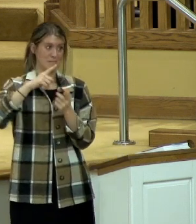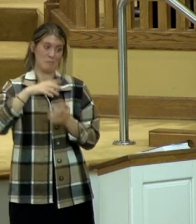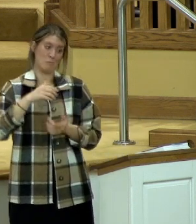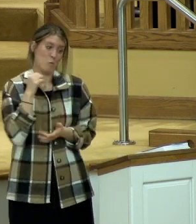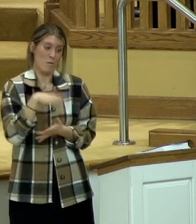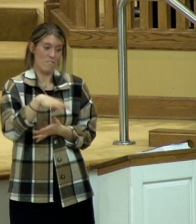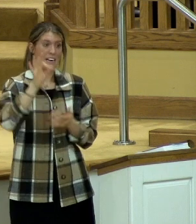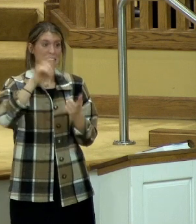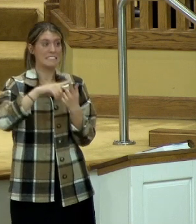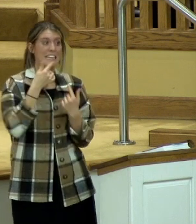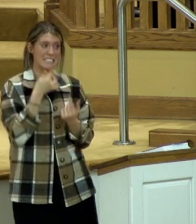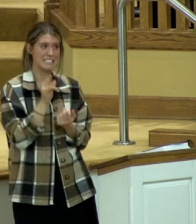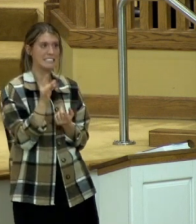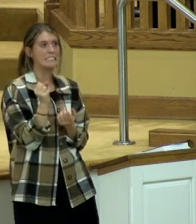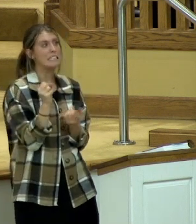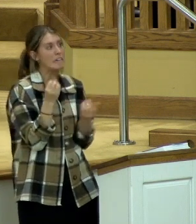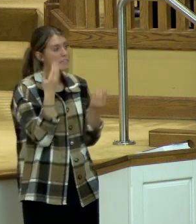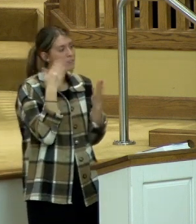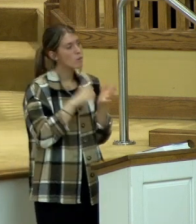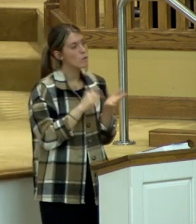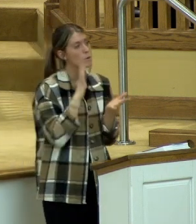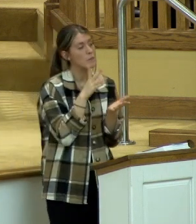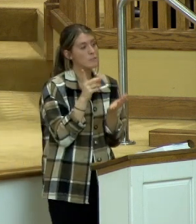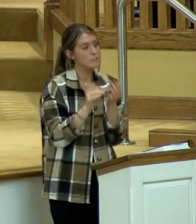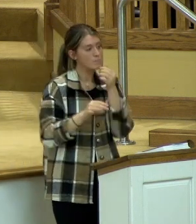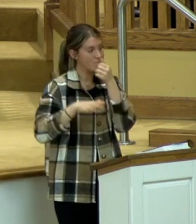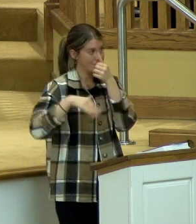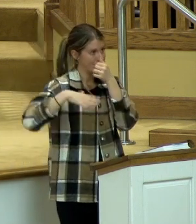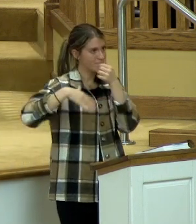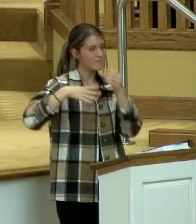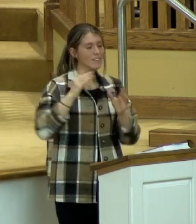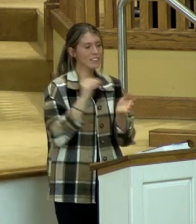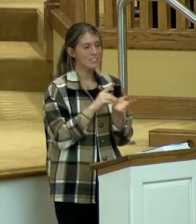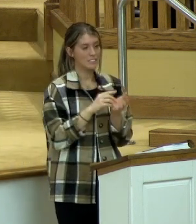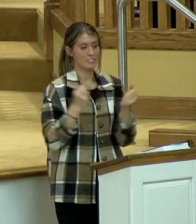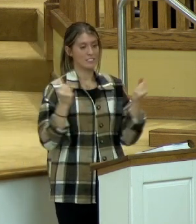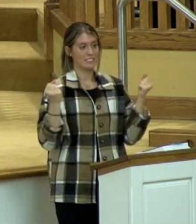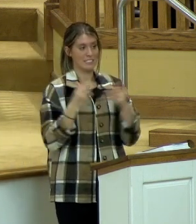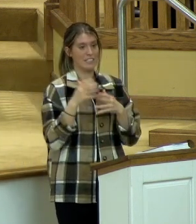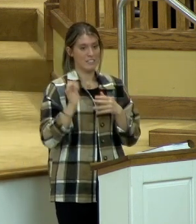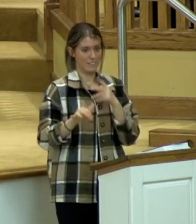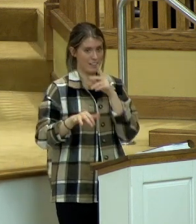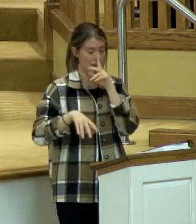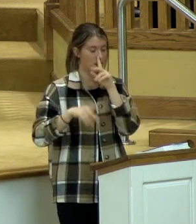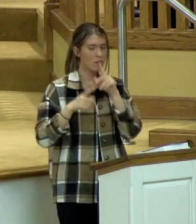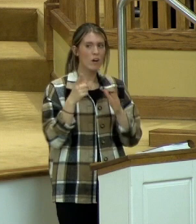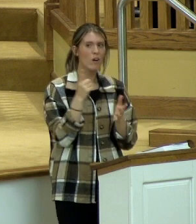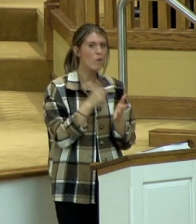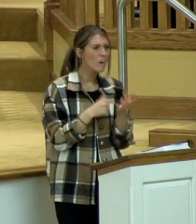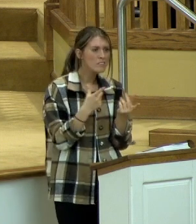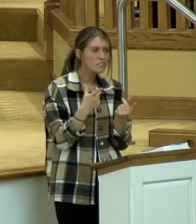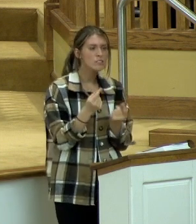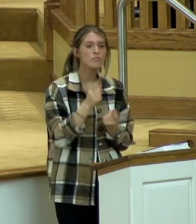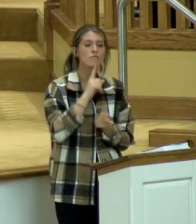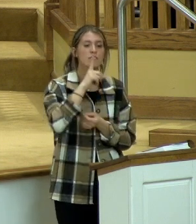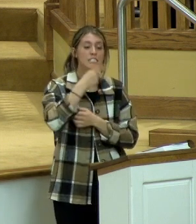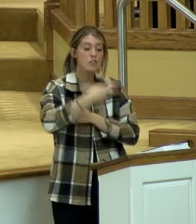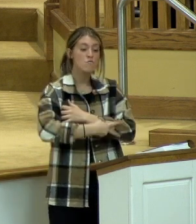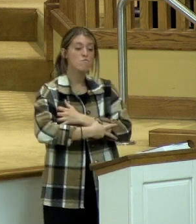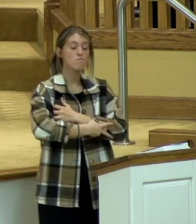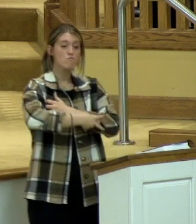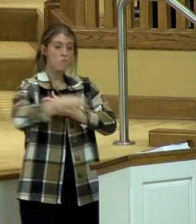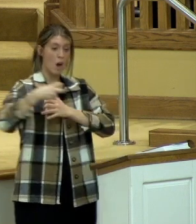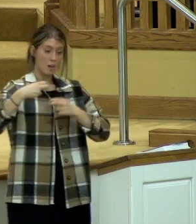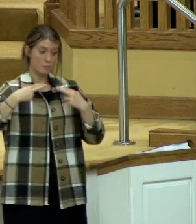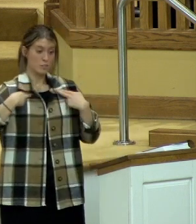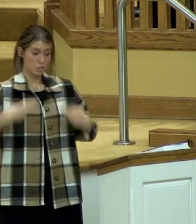old. So we don't even know what it's going to do yet. And doctors are scared of that. Well, what does that do? It robs